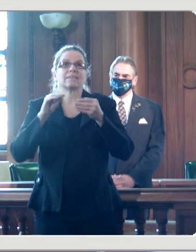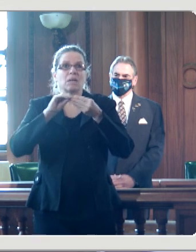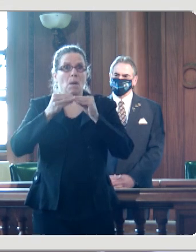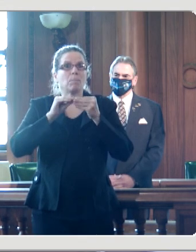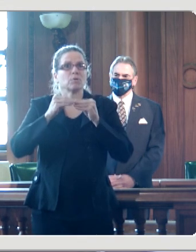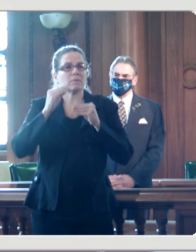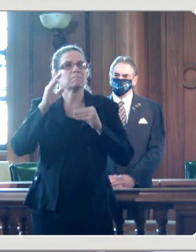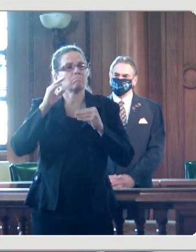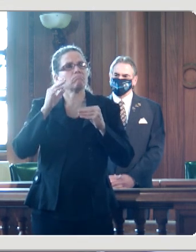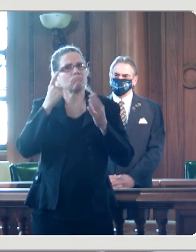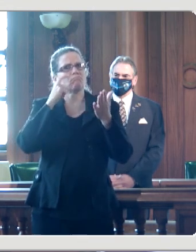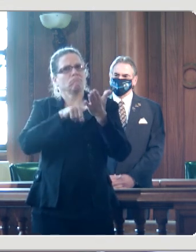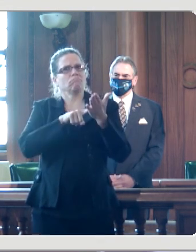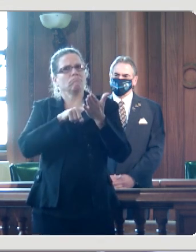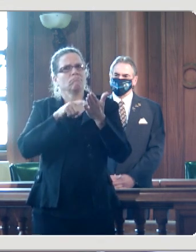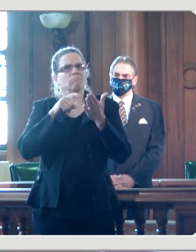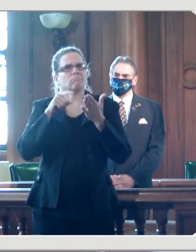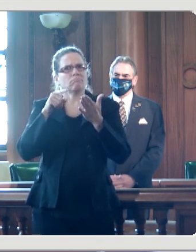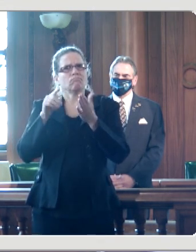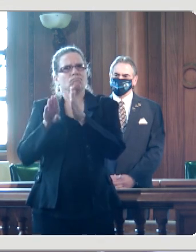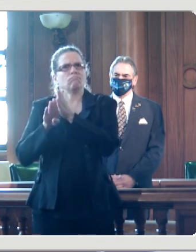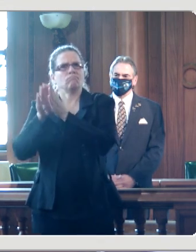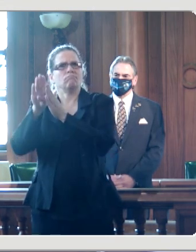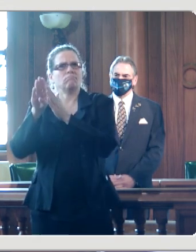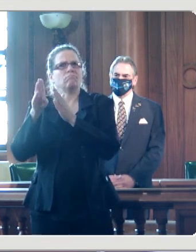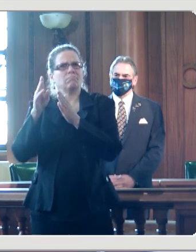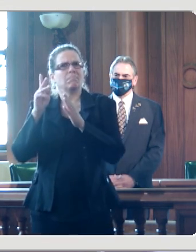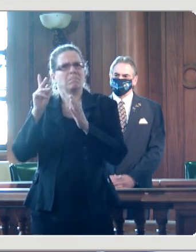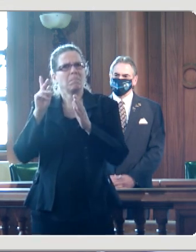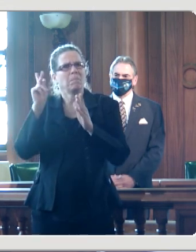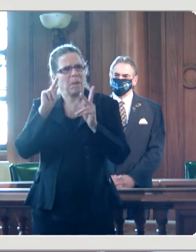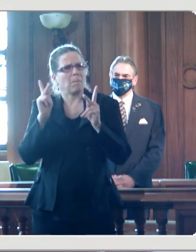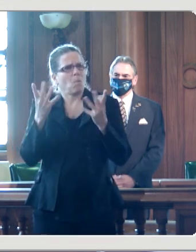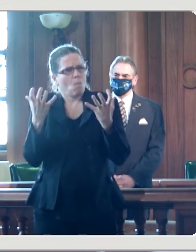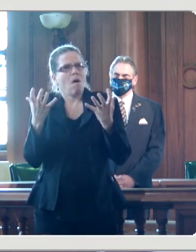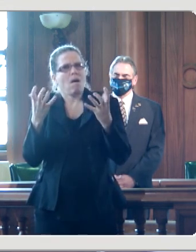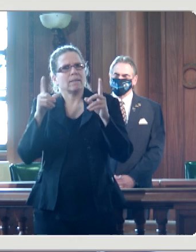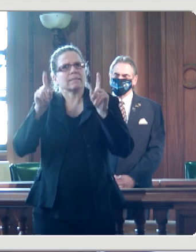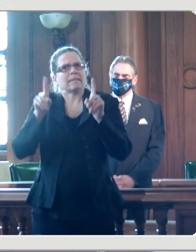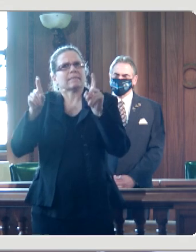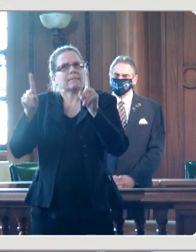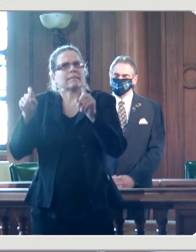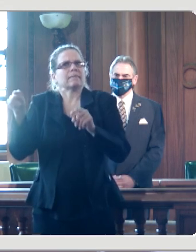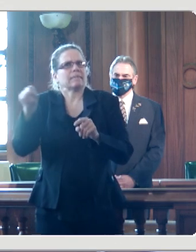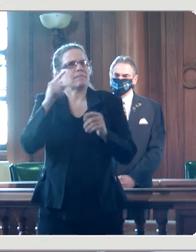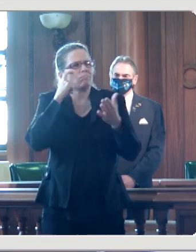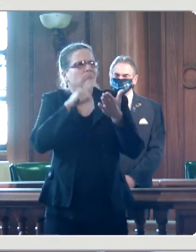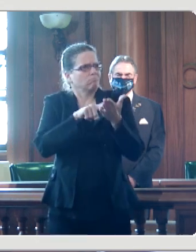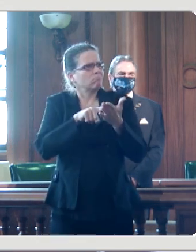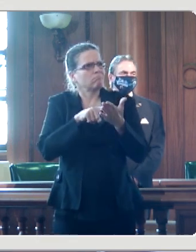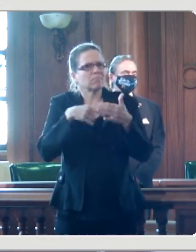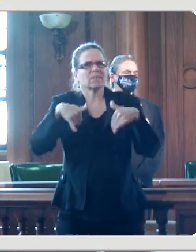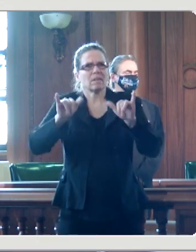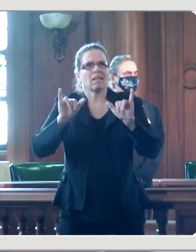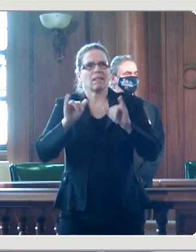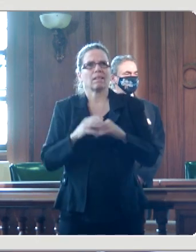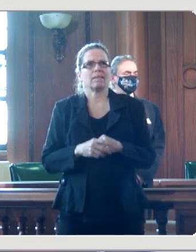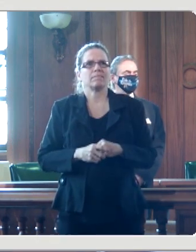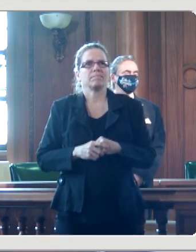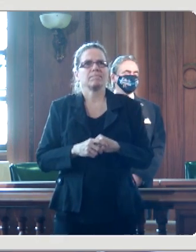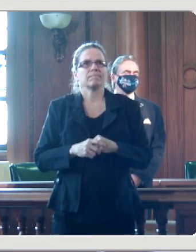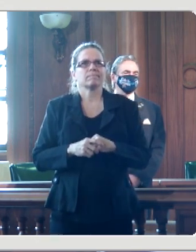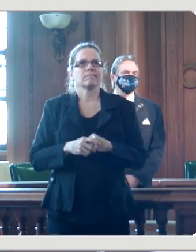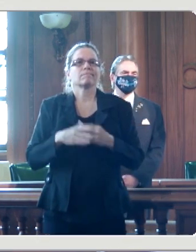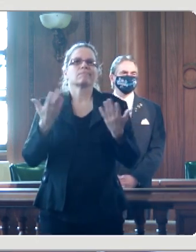seeking testing, and that's borne out by their numbers. Certainly those numbers potentially increase because of the